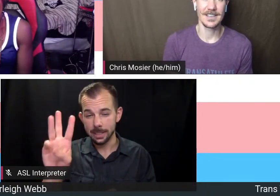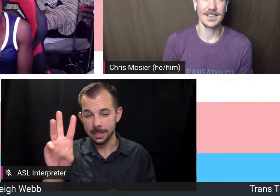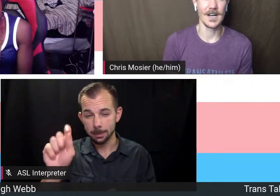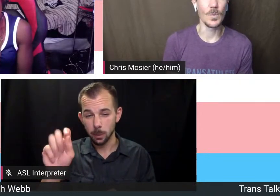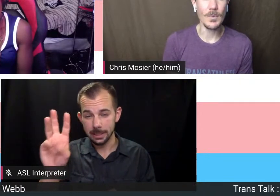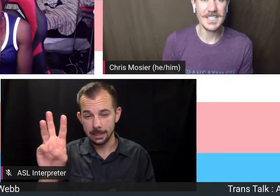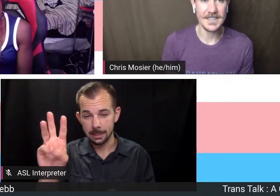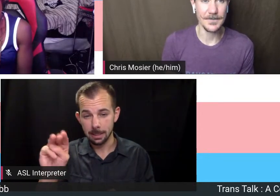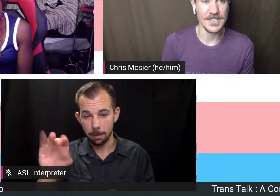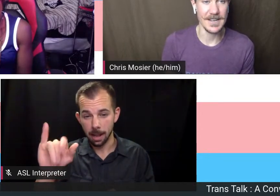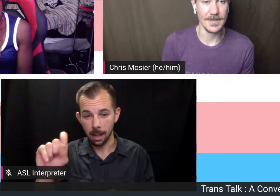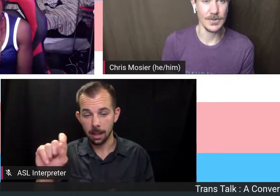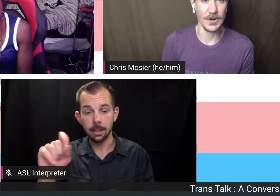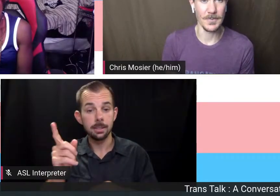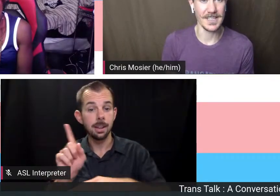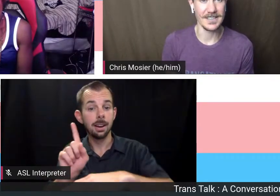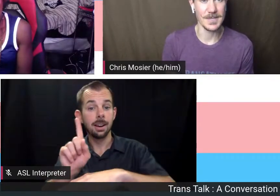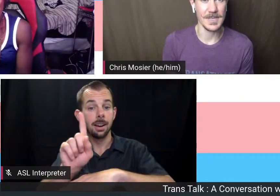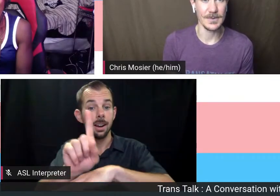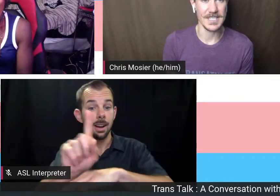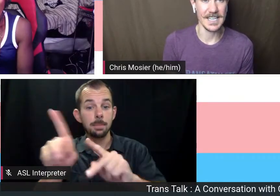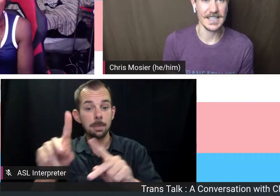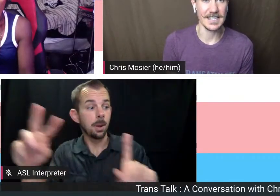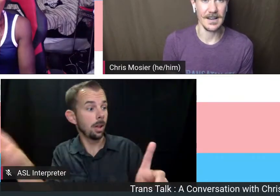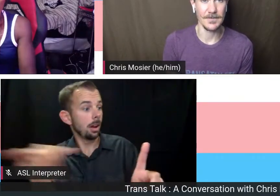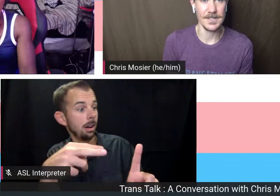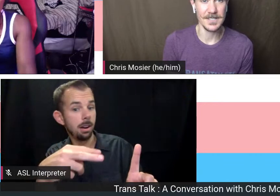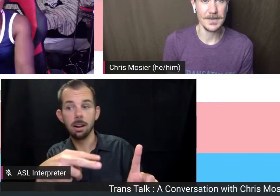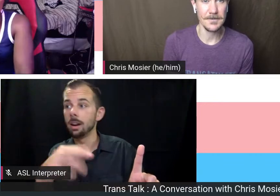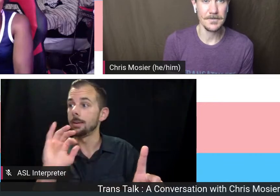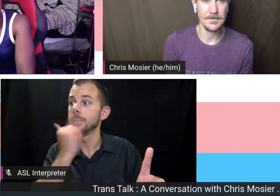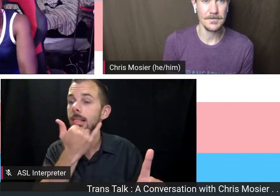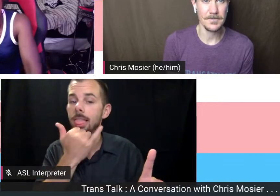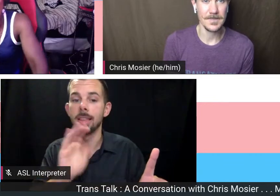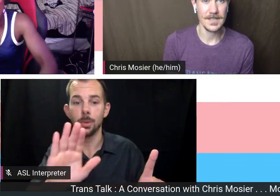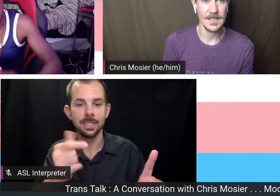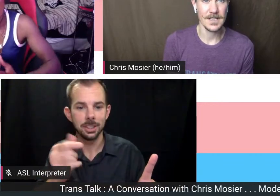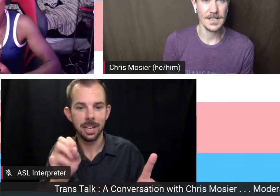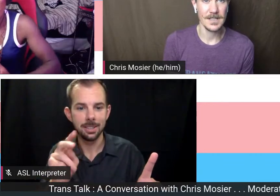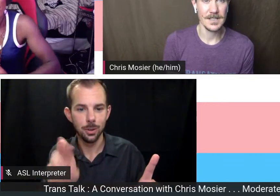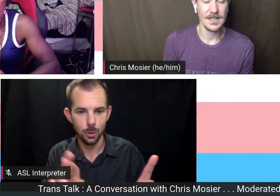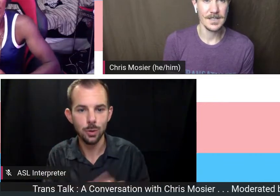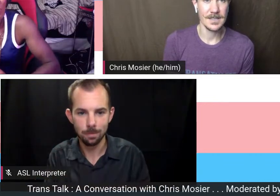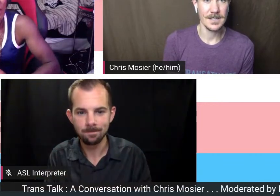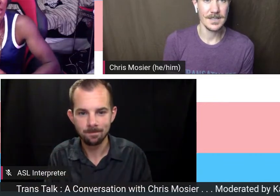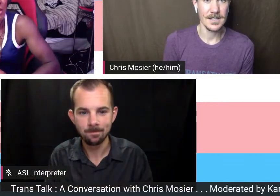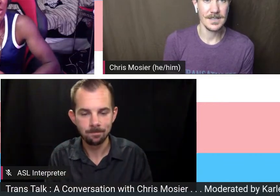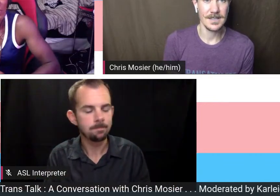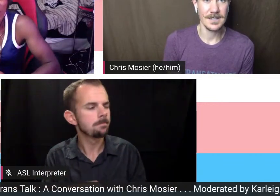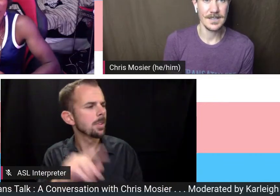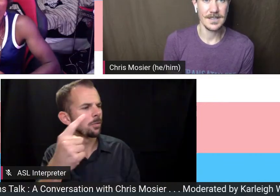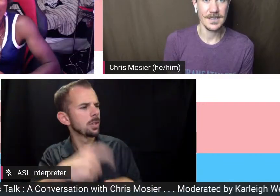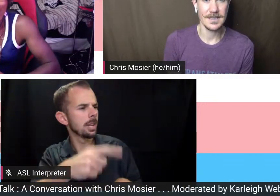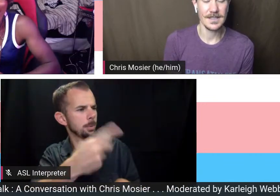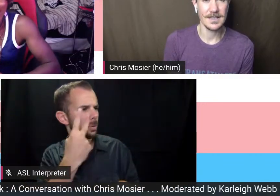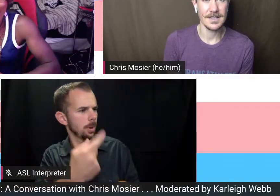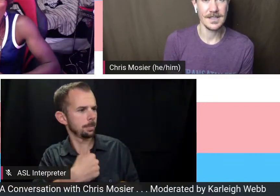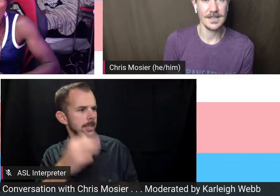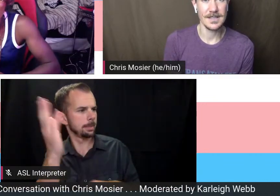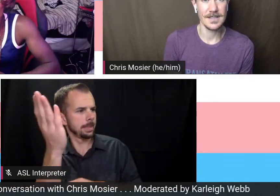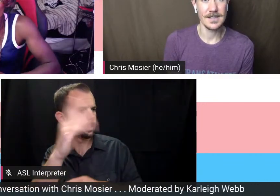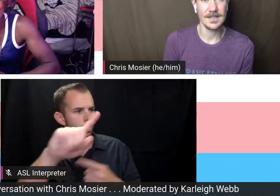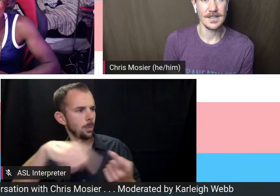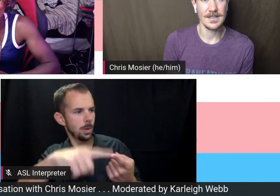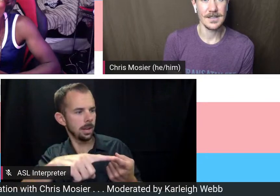heartbreaking. Where was it the first time that you heard me speak? Was it at the conference? Actually, the first time I heard you speak, you spoke